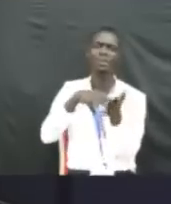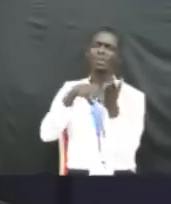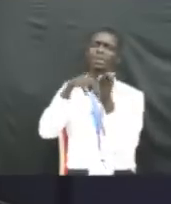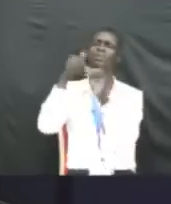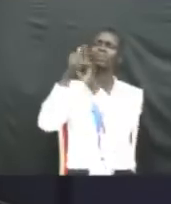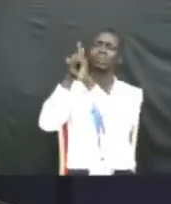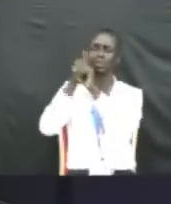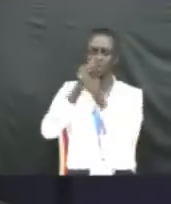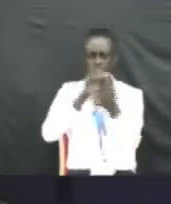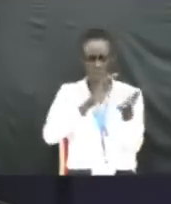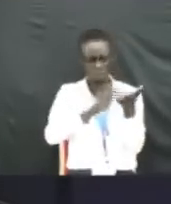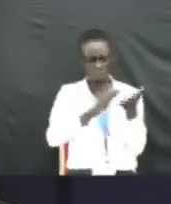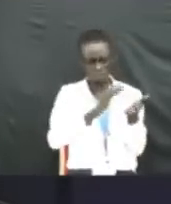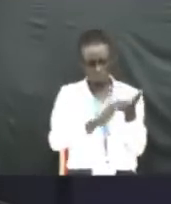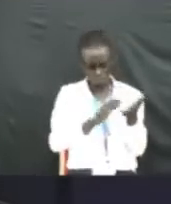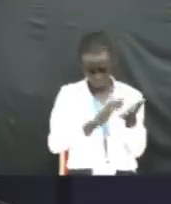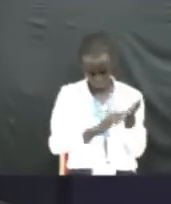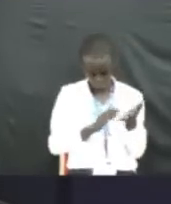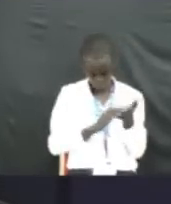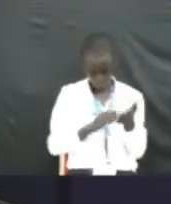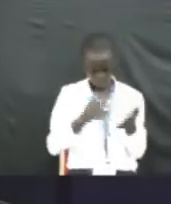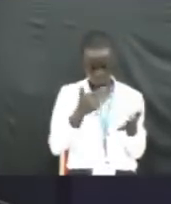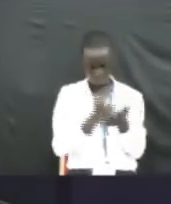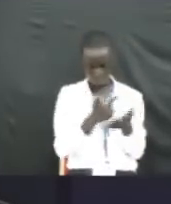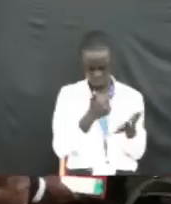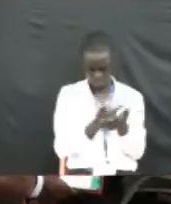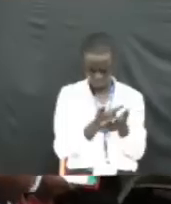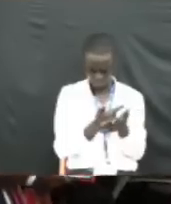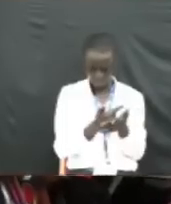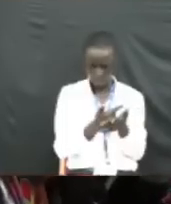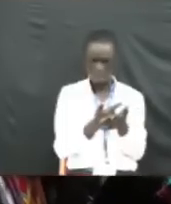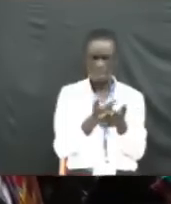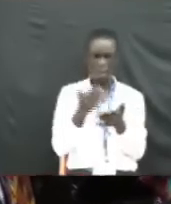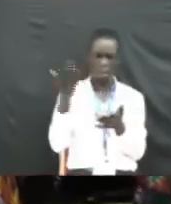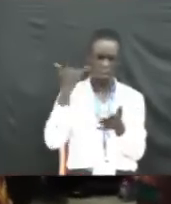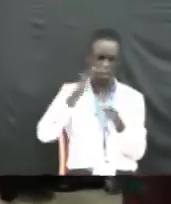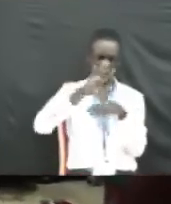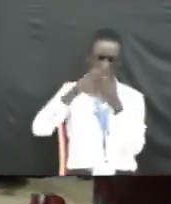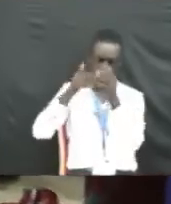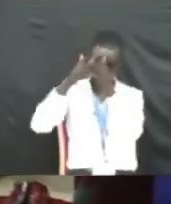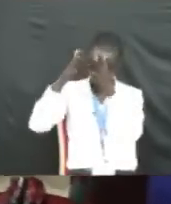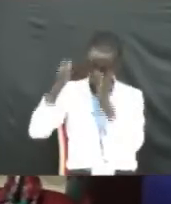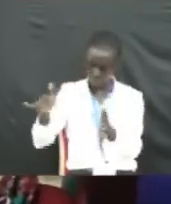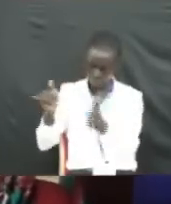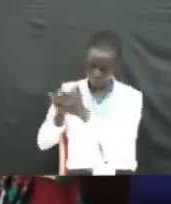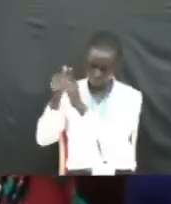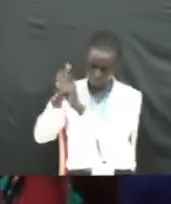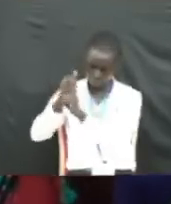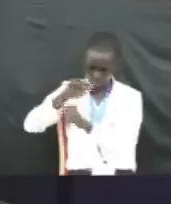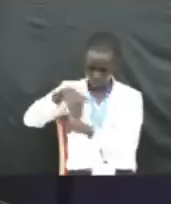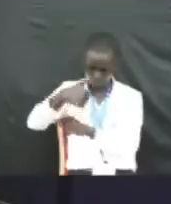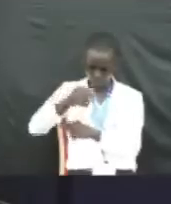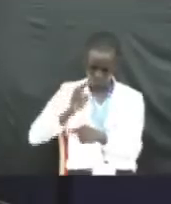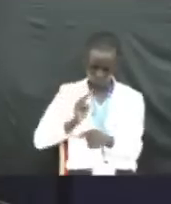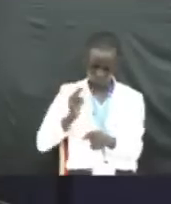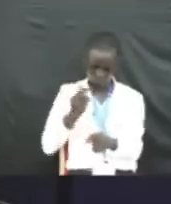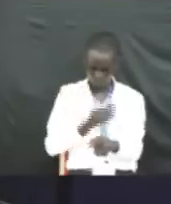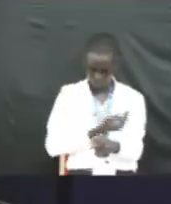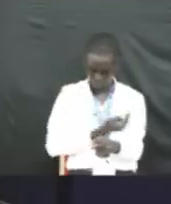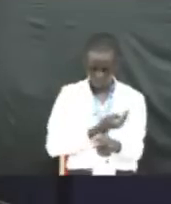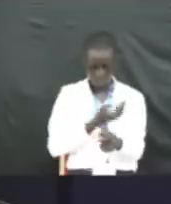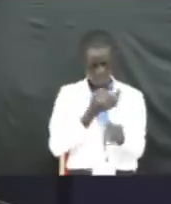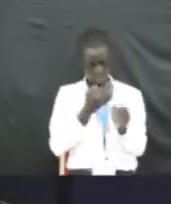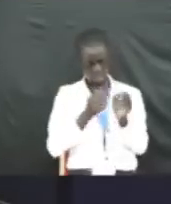forgive this nation. But in the past all the leaders that you have given us everything that they ever